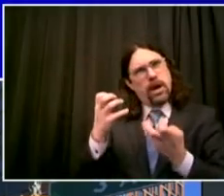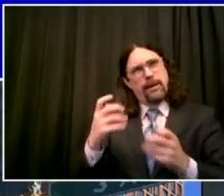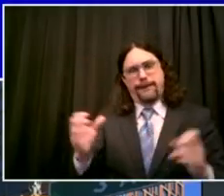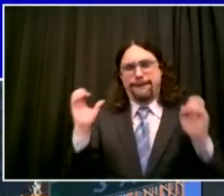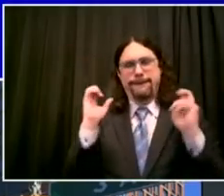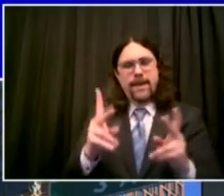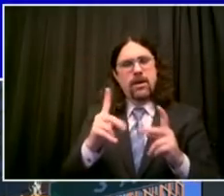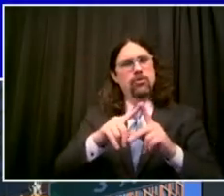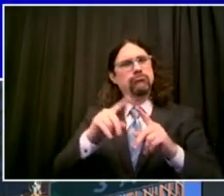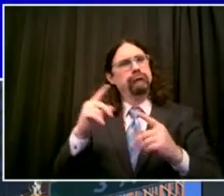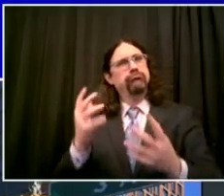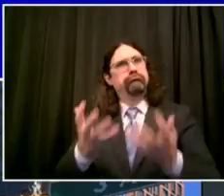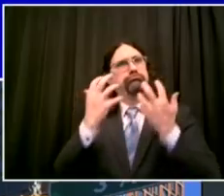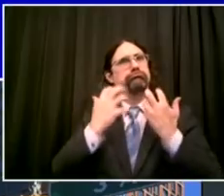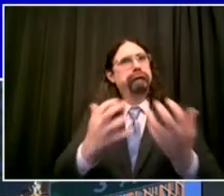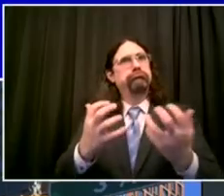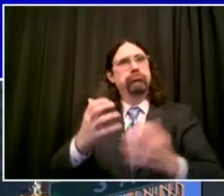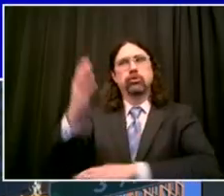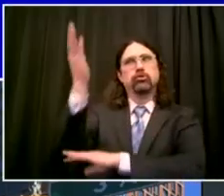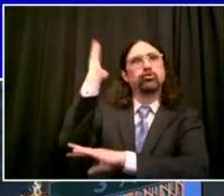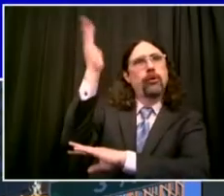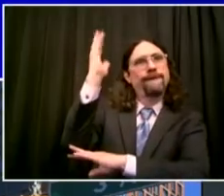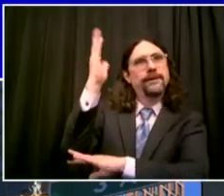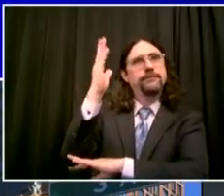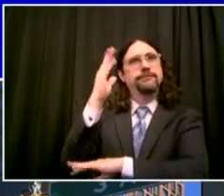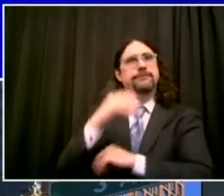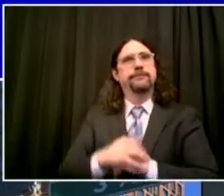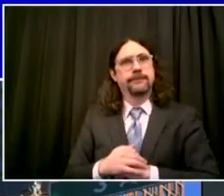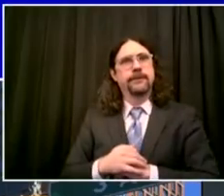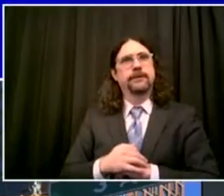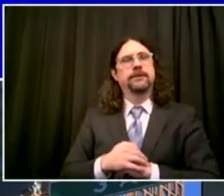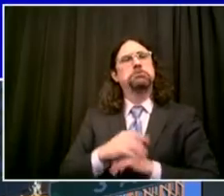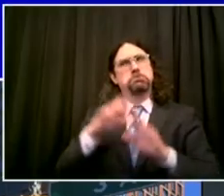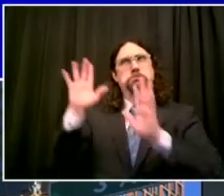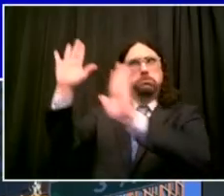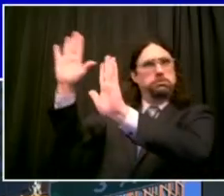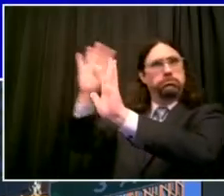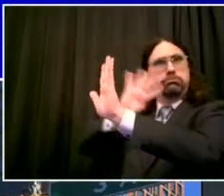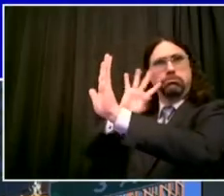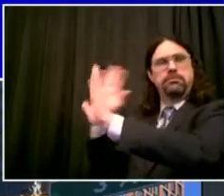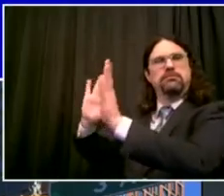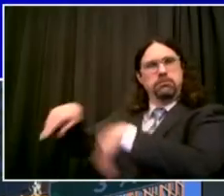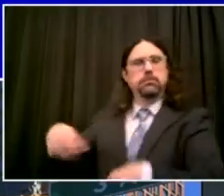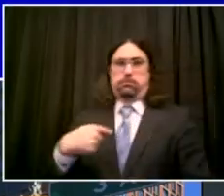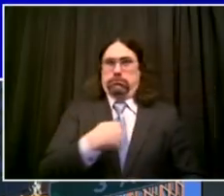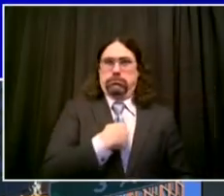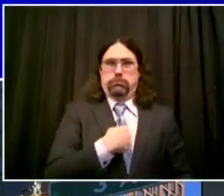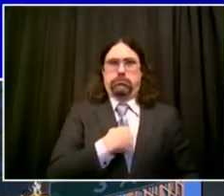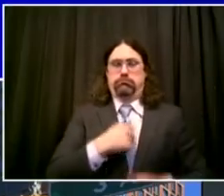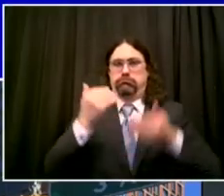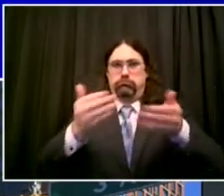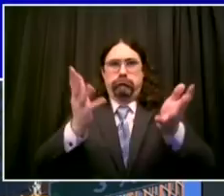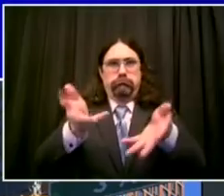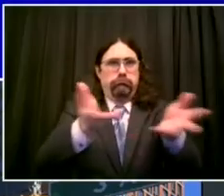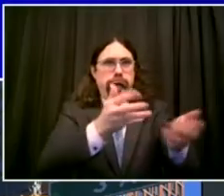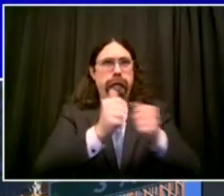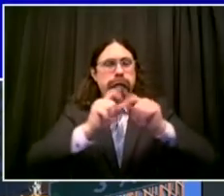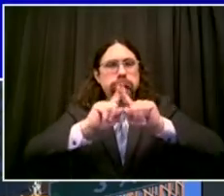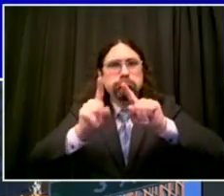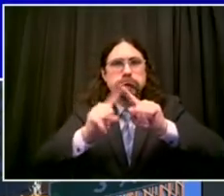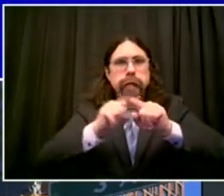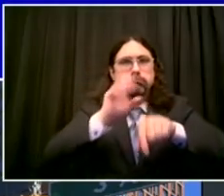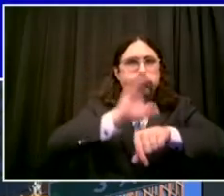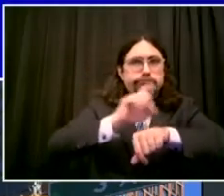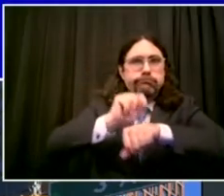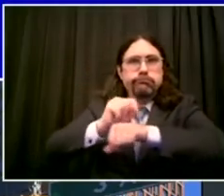prominent faith leaders in this city in multiple faiths and reaffirmed their view, starting with Cardinal